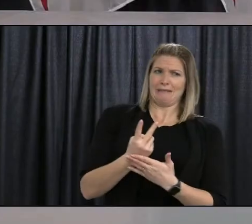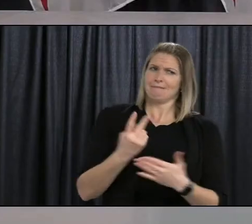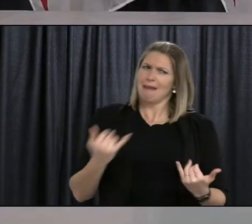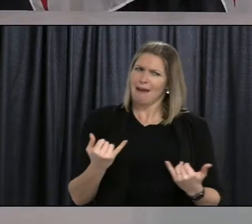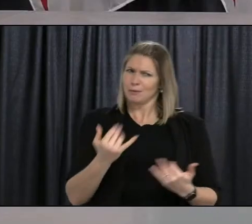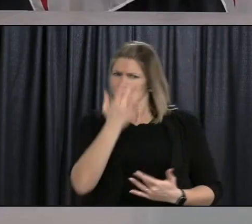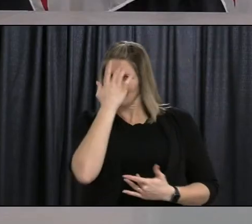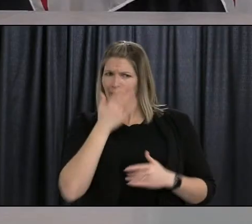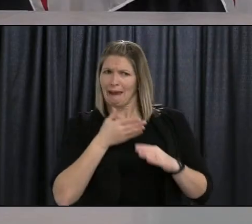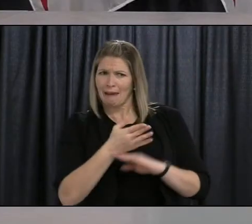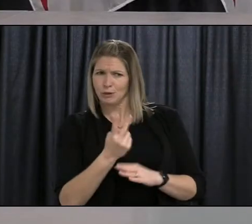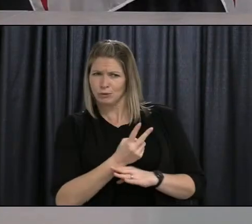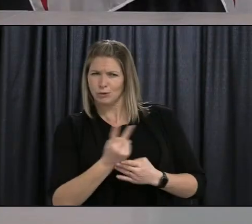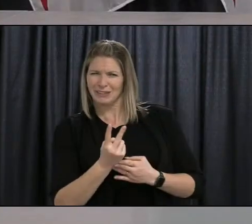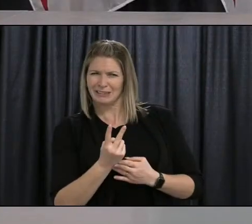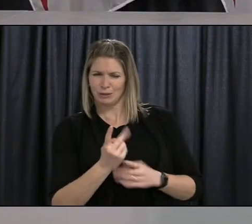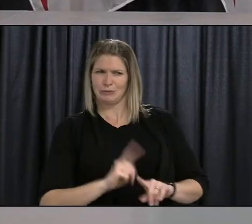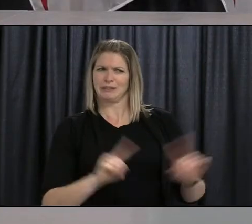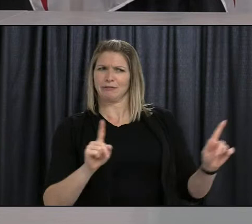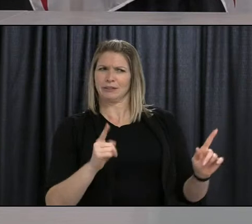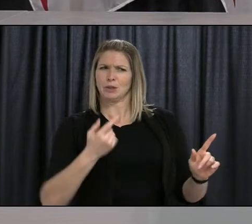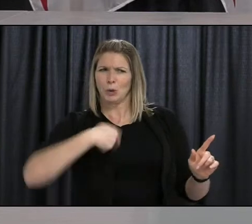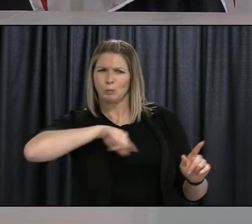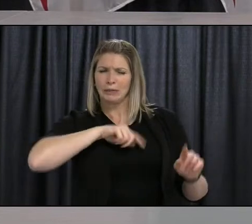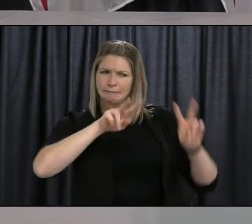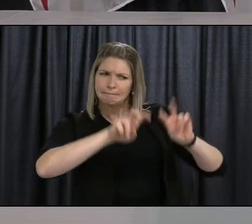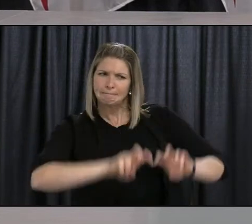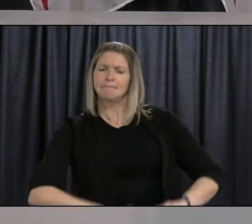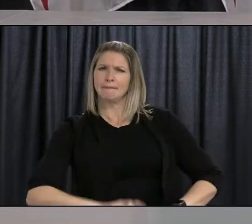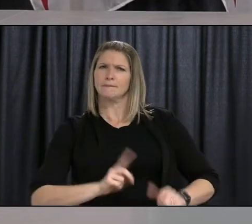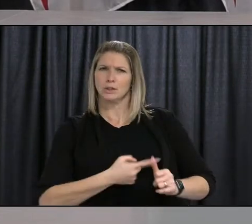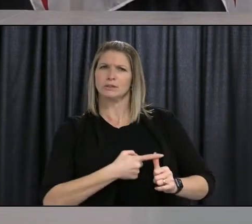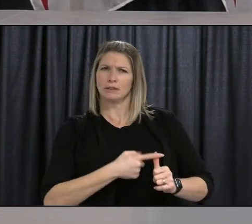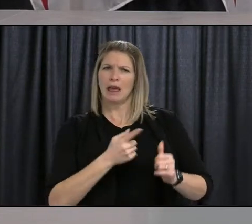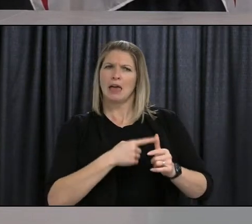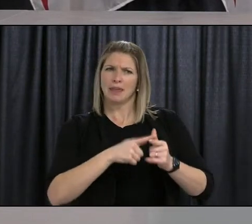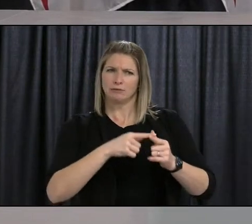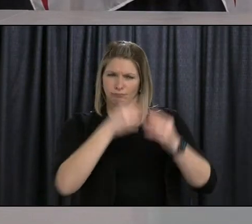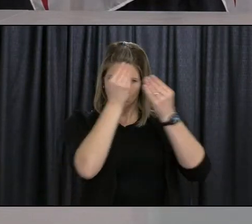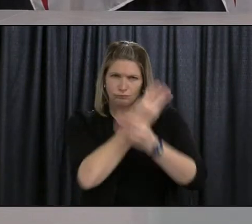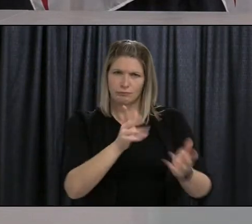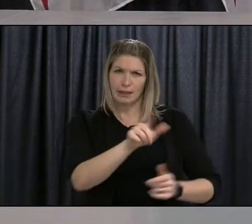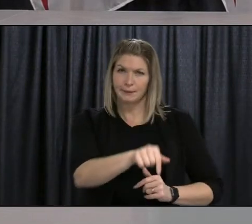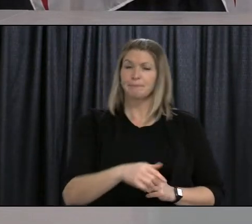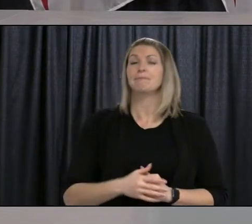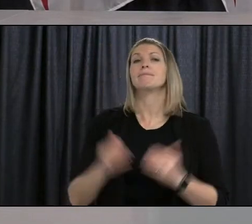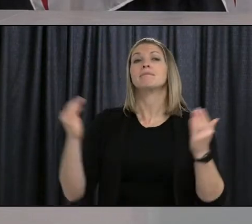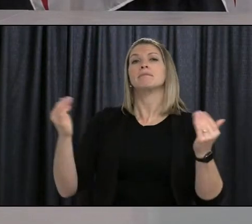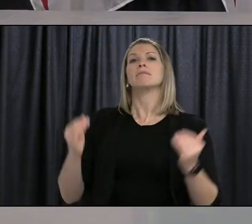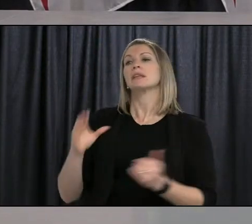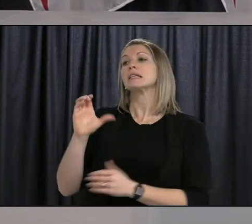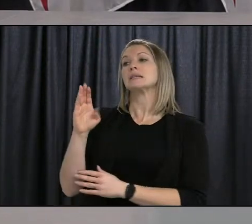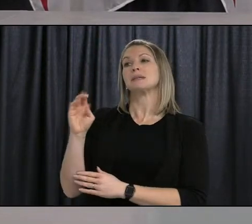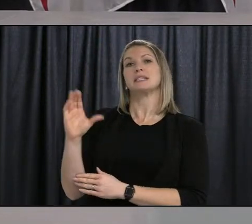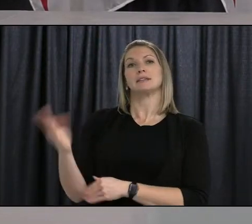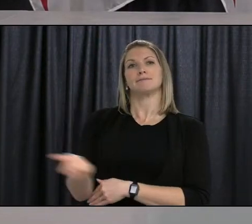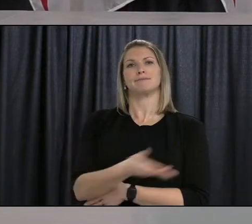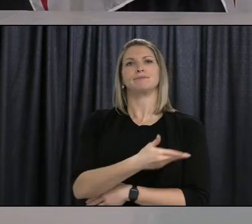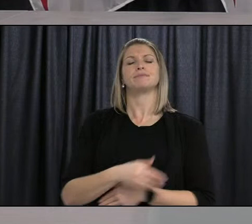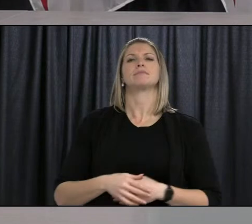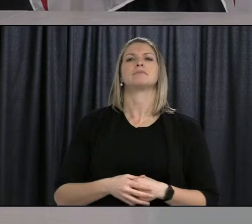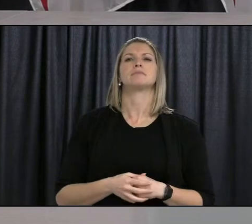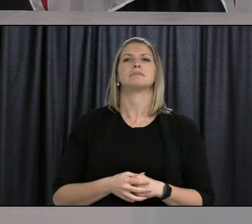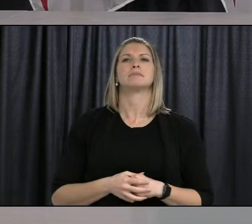you. Our next questions are from Peter Cowan with CBC. Please go ahead. In Harbour